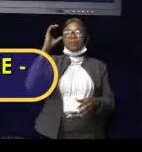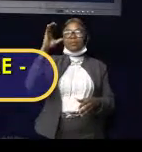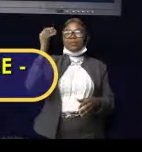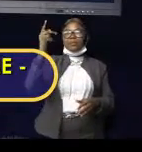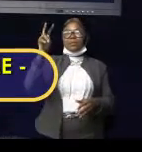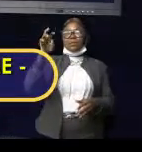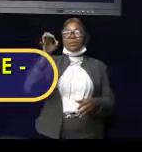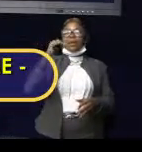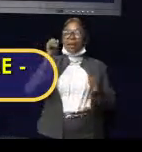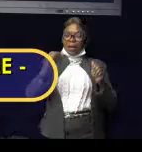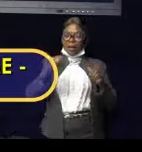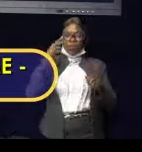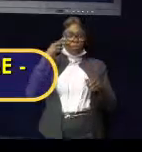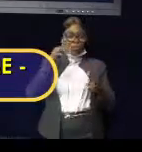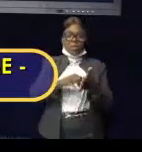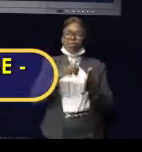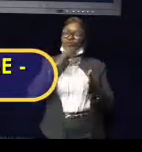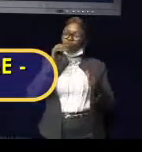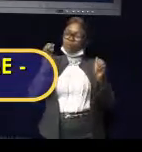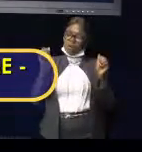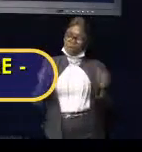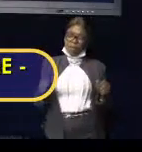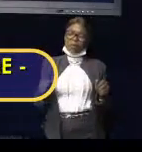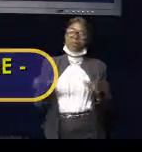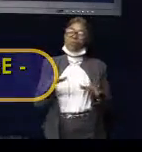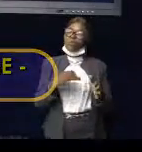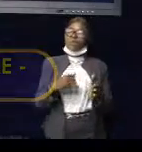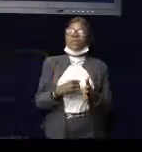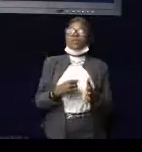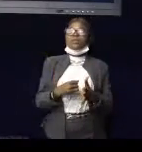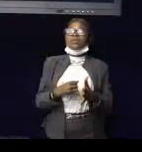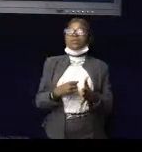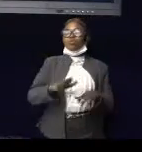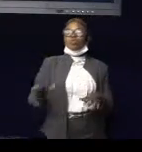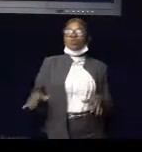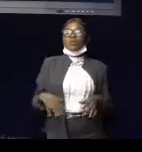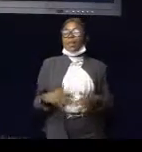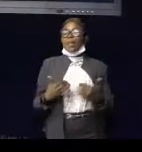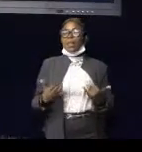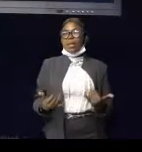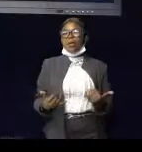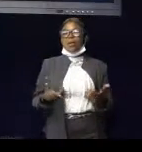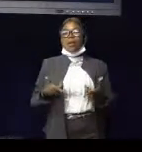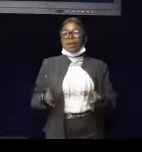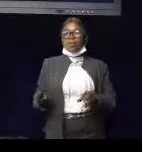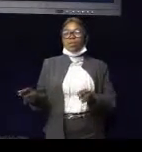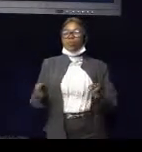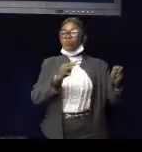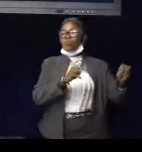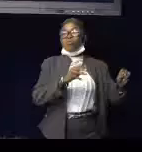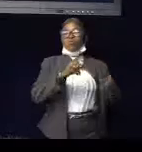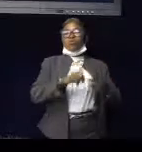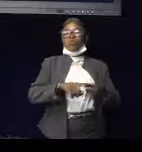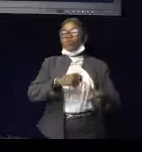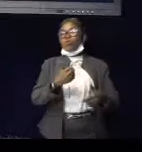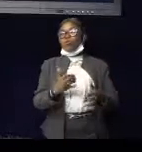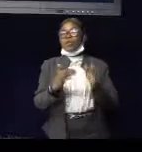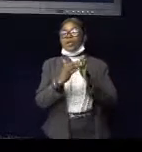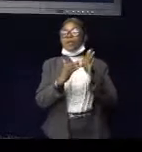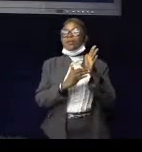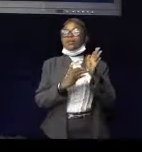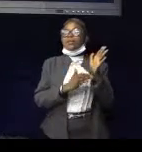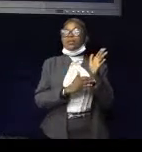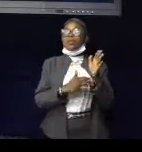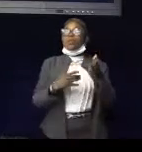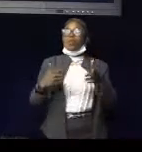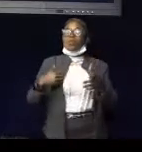Can you see now that you can do it? You are deverbalizing already. Now let's move to the second step. We want to